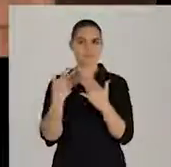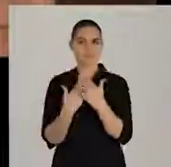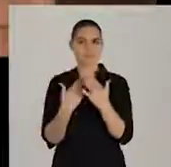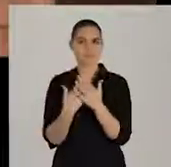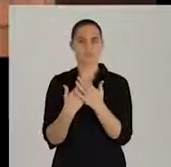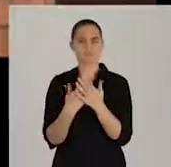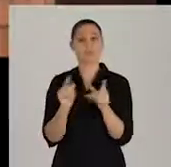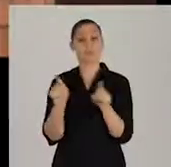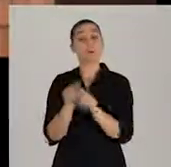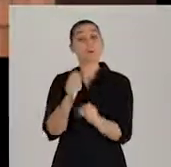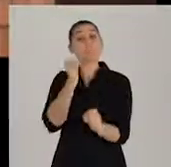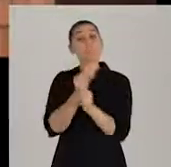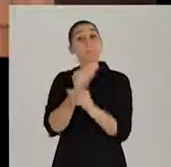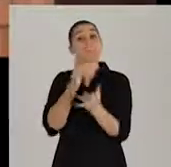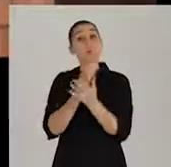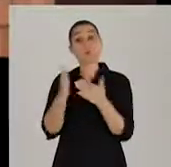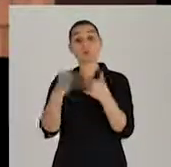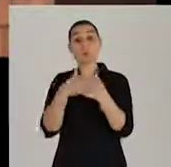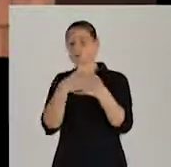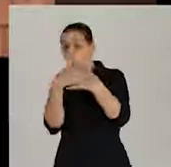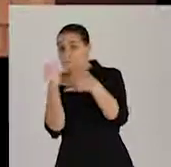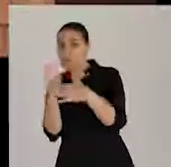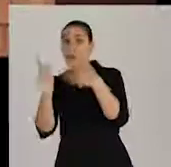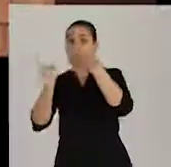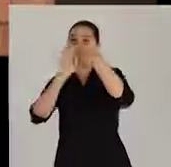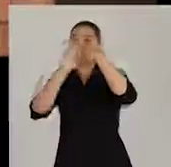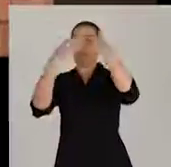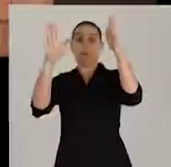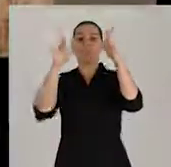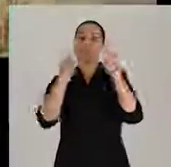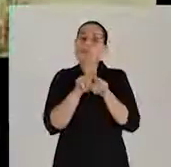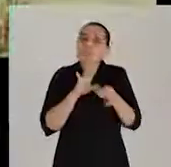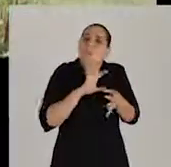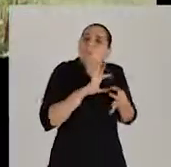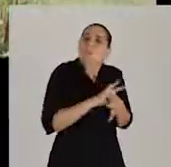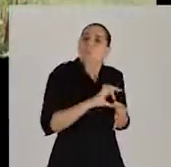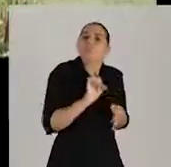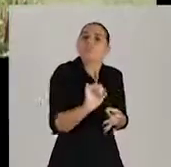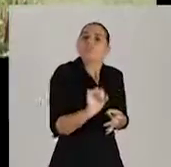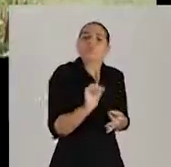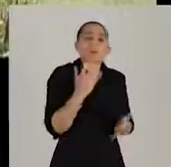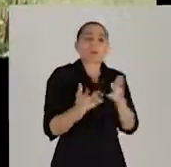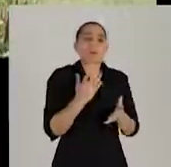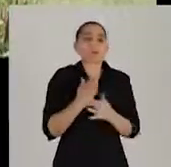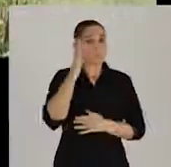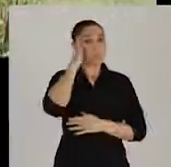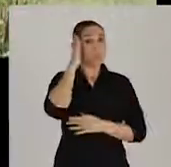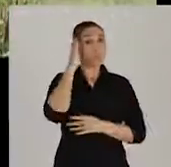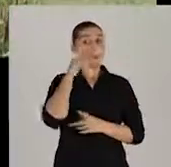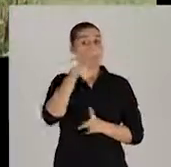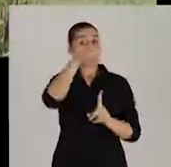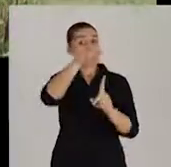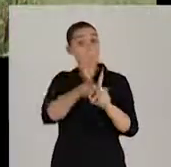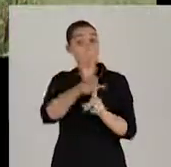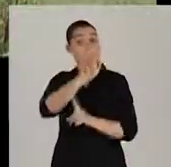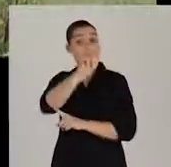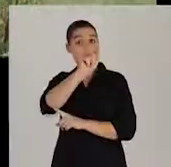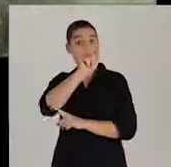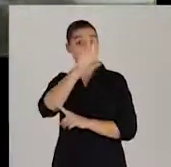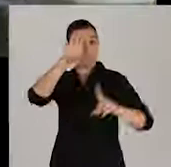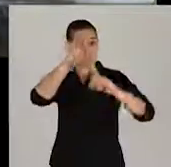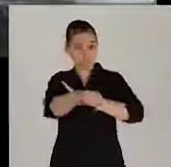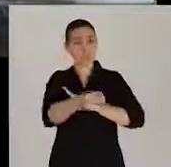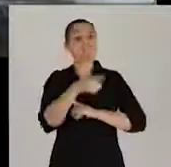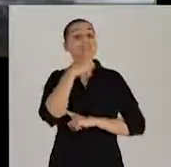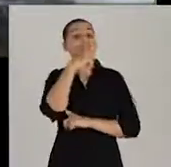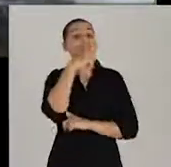infectious TB droplets in the air. This works in the home settings too. So instruct patients to do this at home if